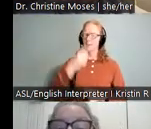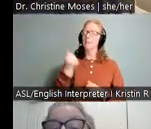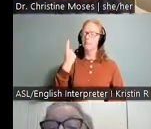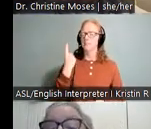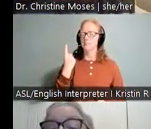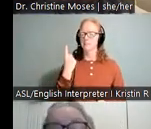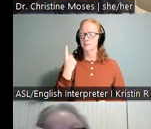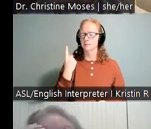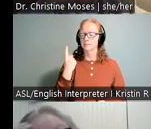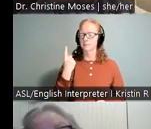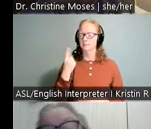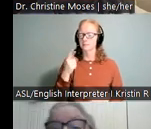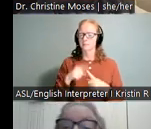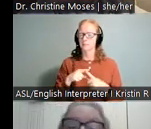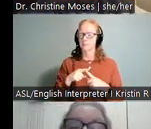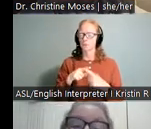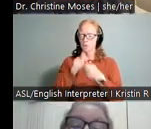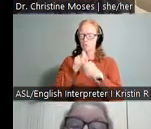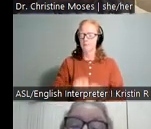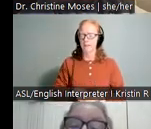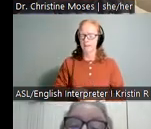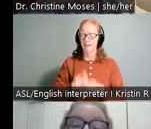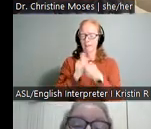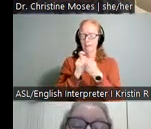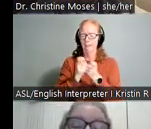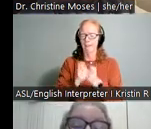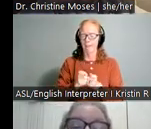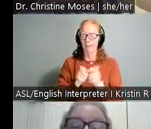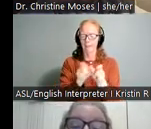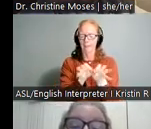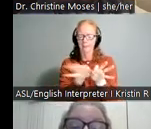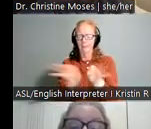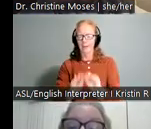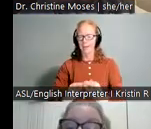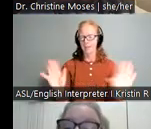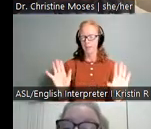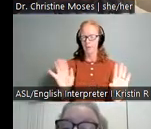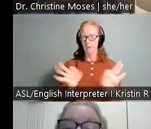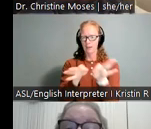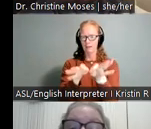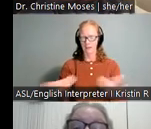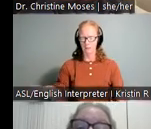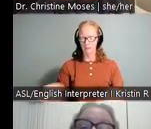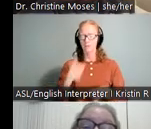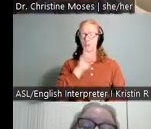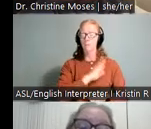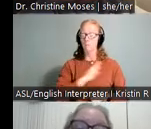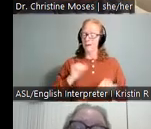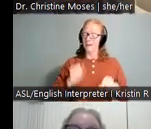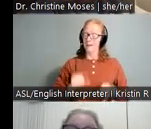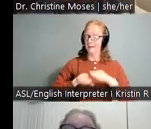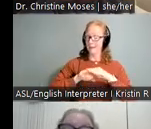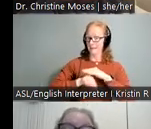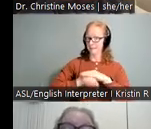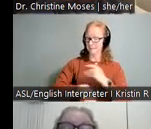to refine the language to make it clear that we want the board to have access to sort